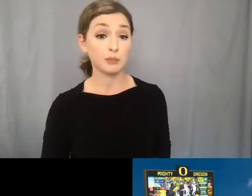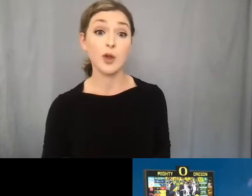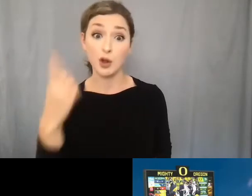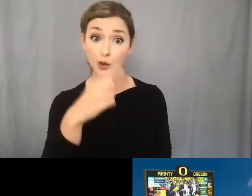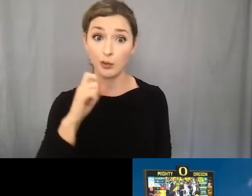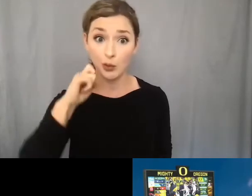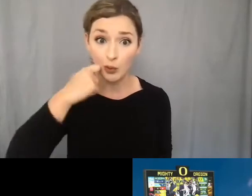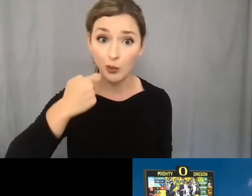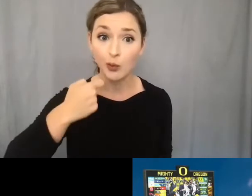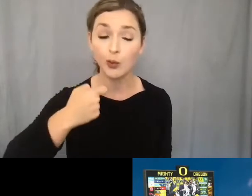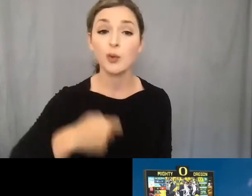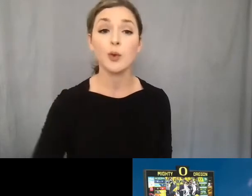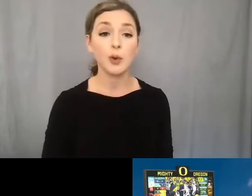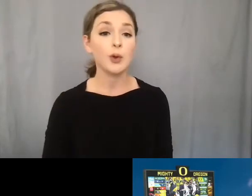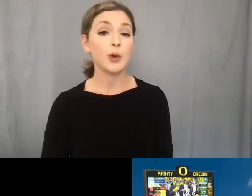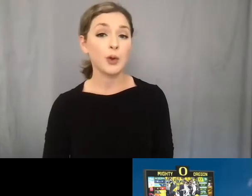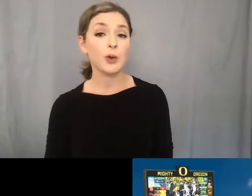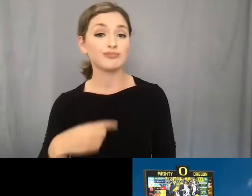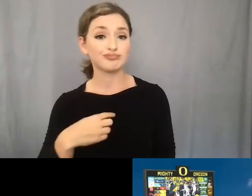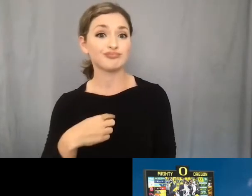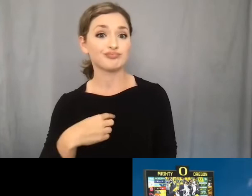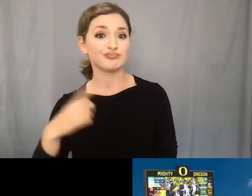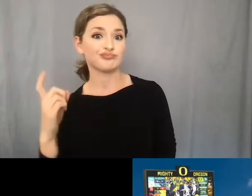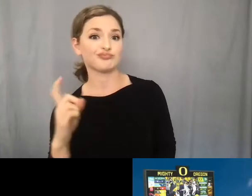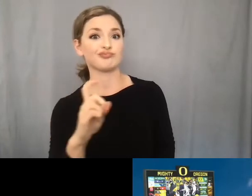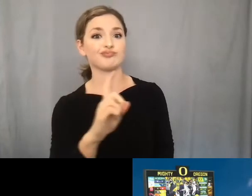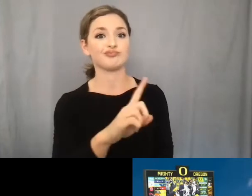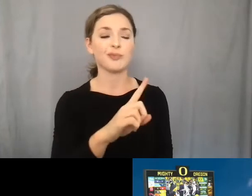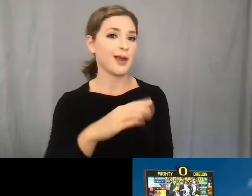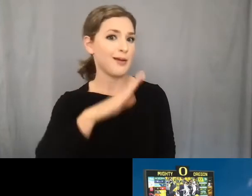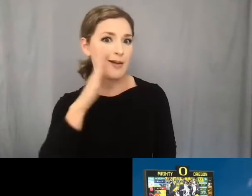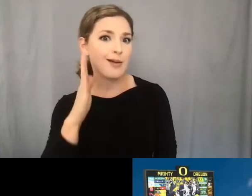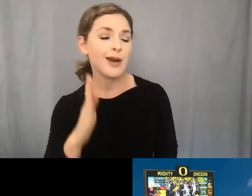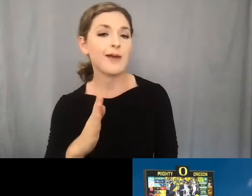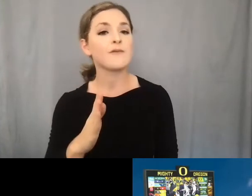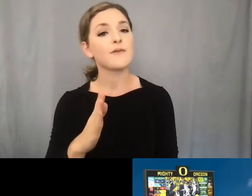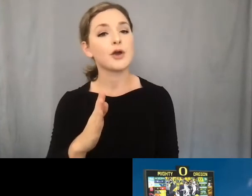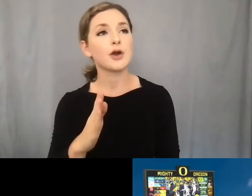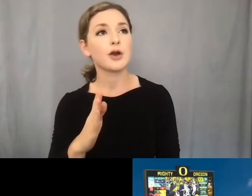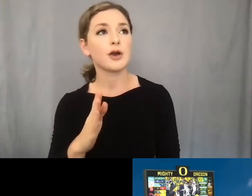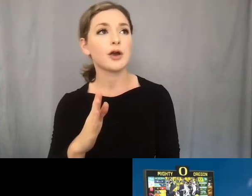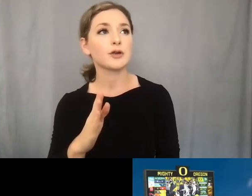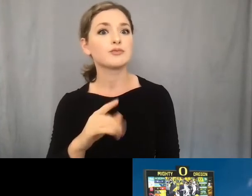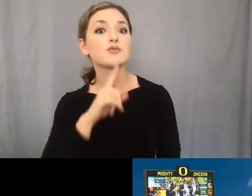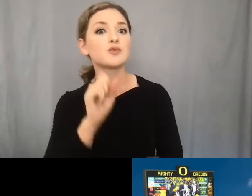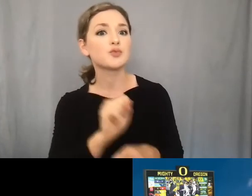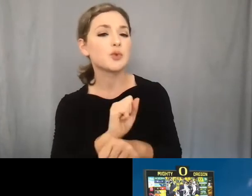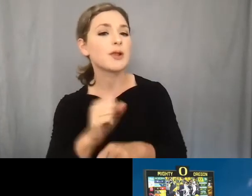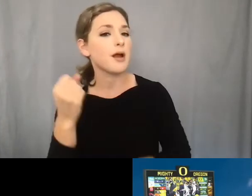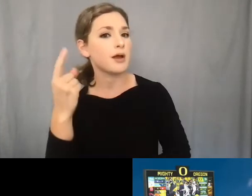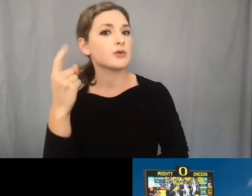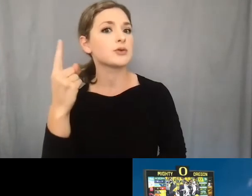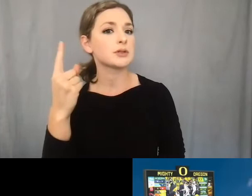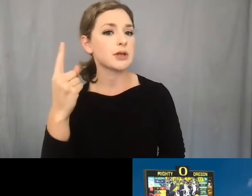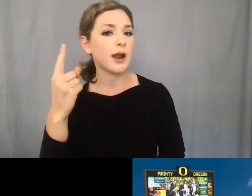neat. I walked past that for years without ever really understanding what it was until somebody pointed it out.